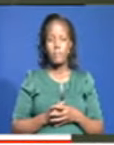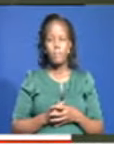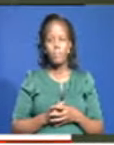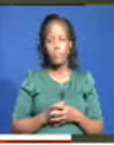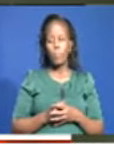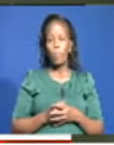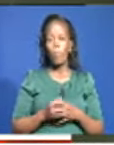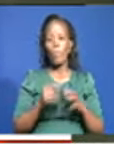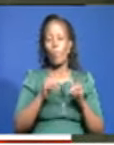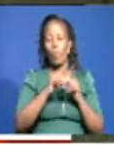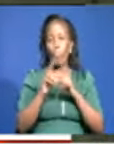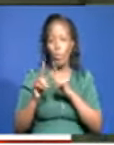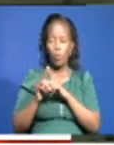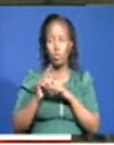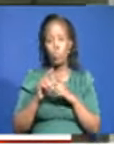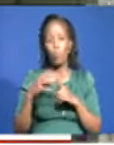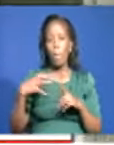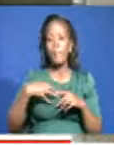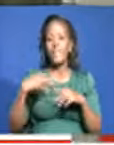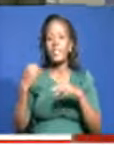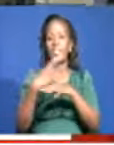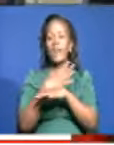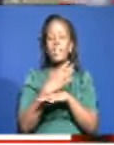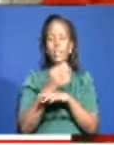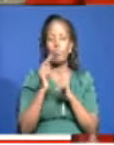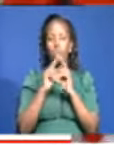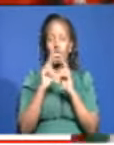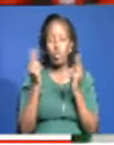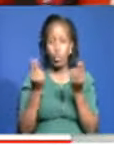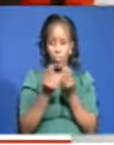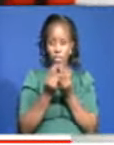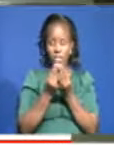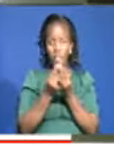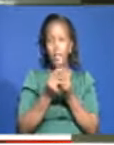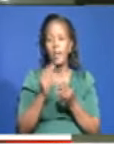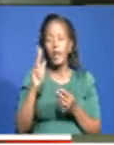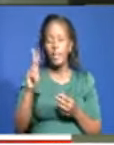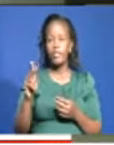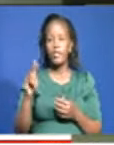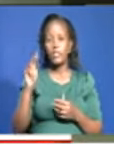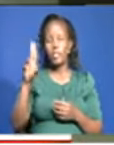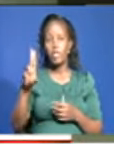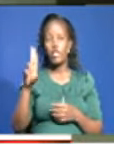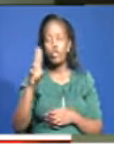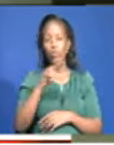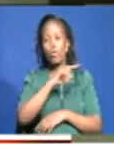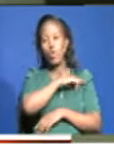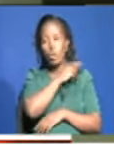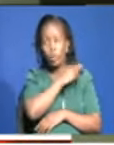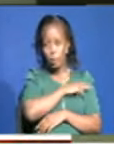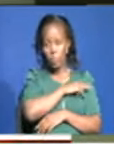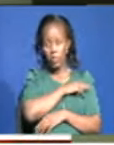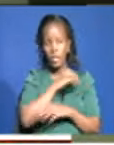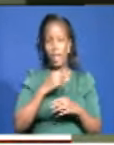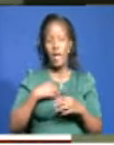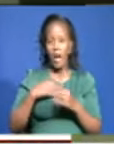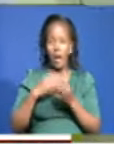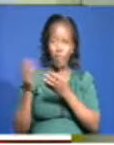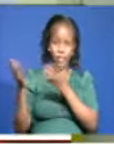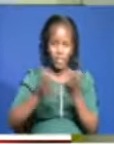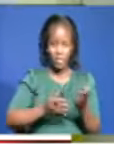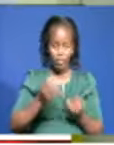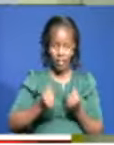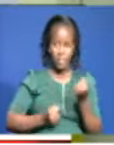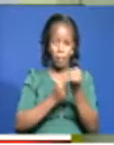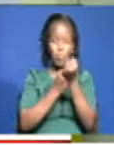Meanwhile, the breast cancer unit at the Kenyatta University Teaching Referral and Research Hospital has received a major boost